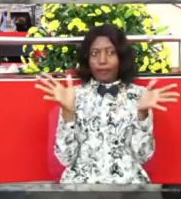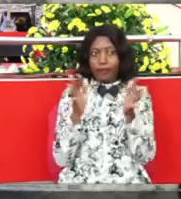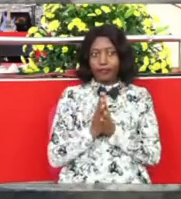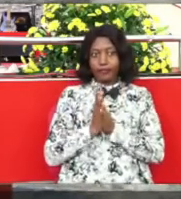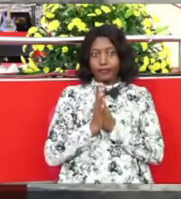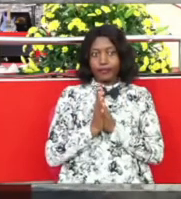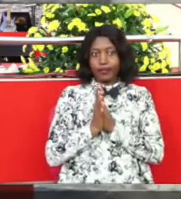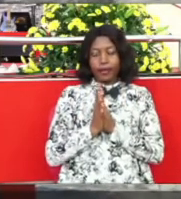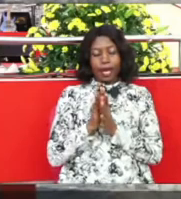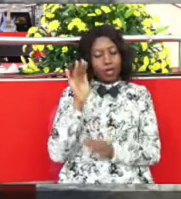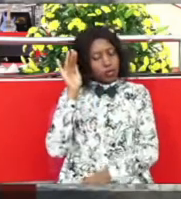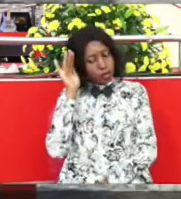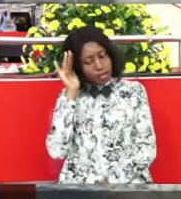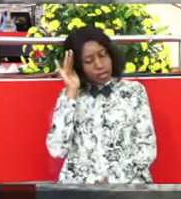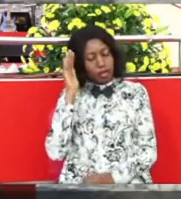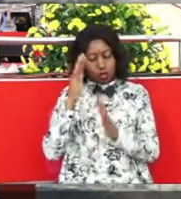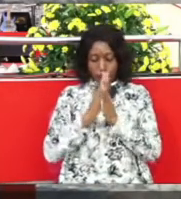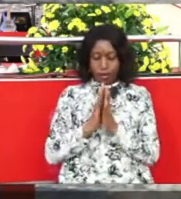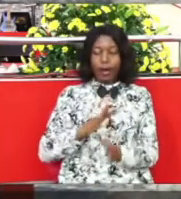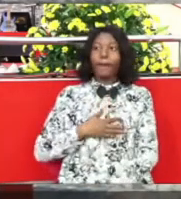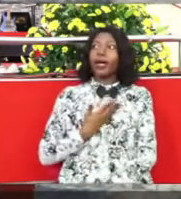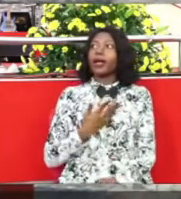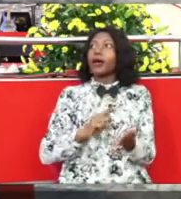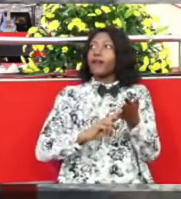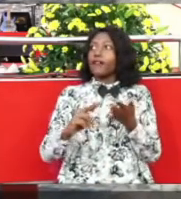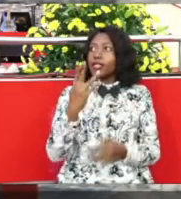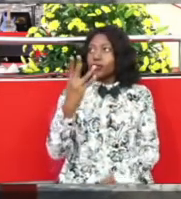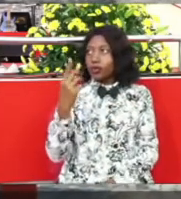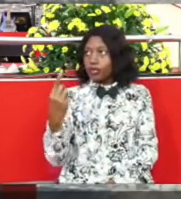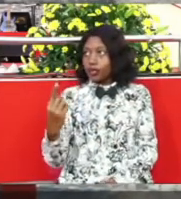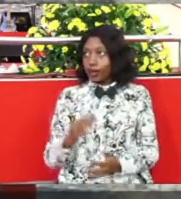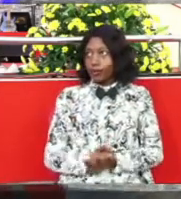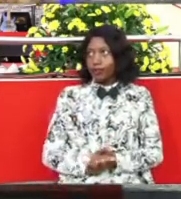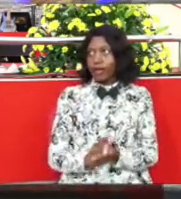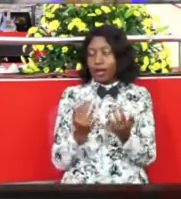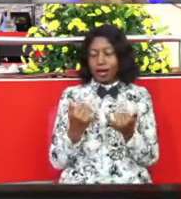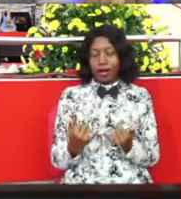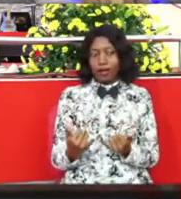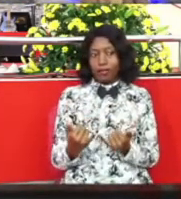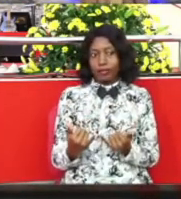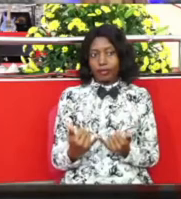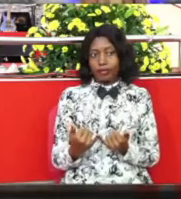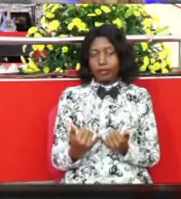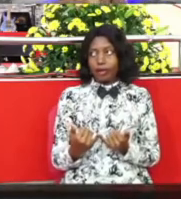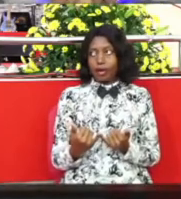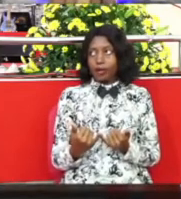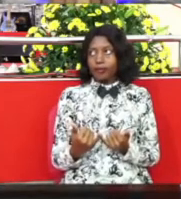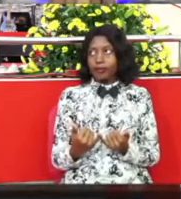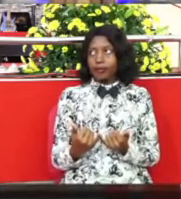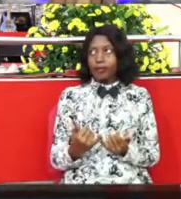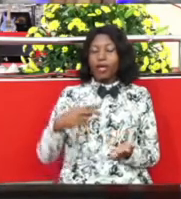kusikiza maombi hayo. Verse 41. Ya 41. Now therefore, basi,